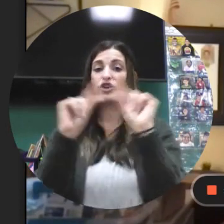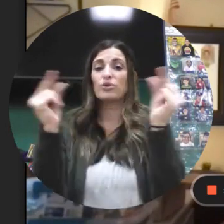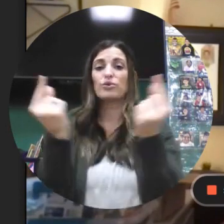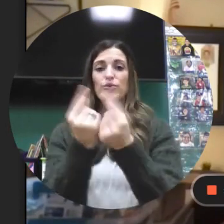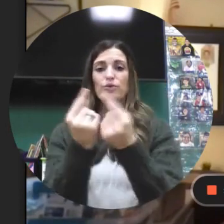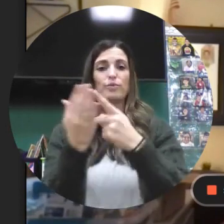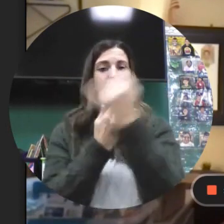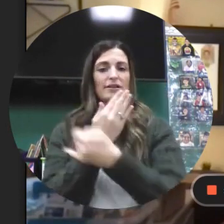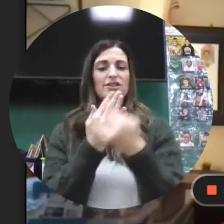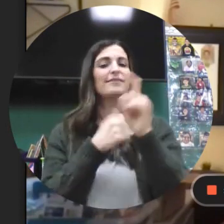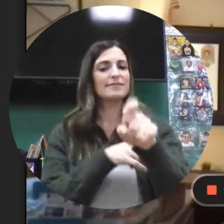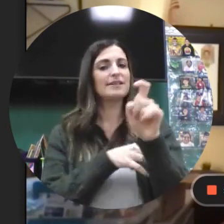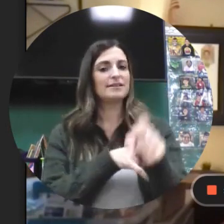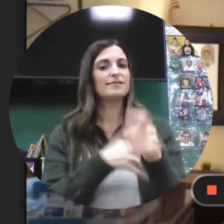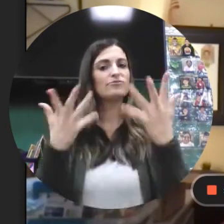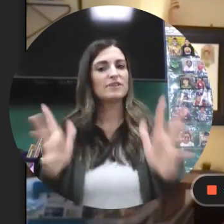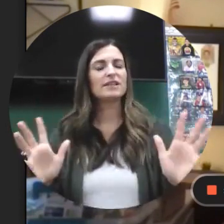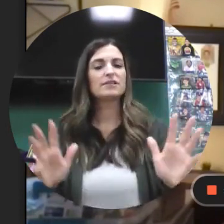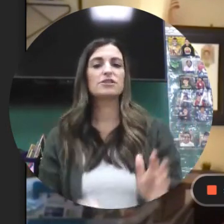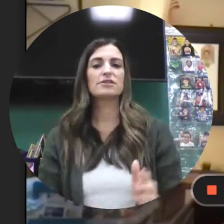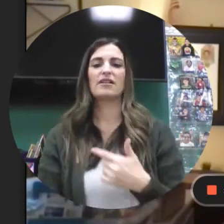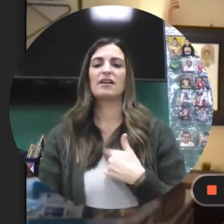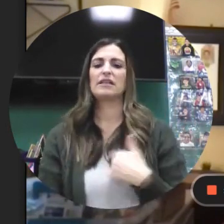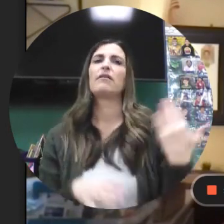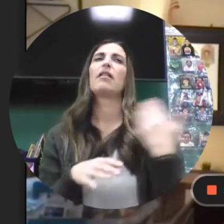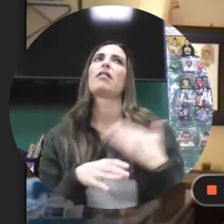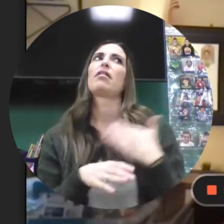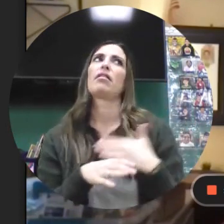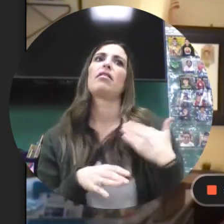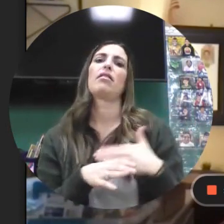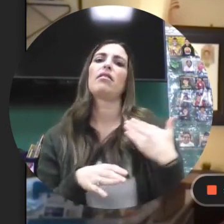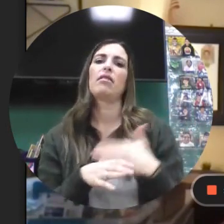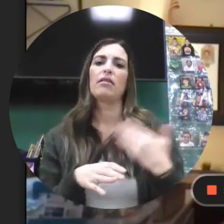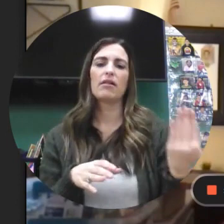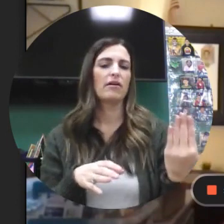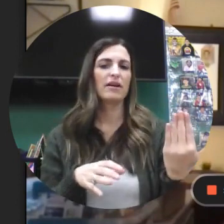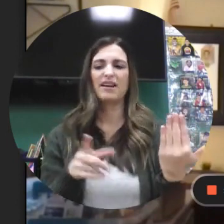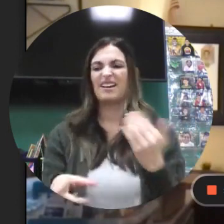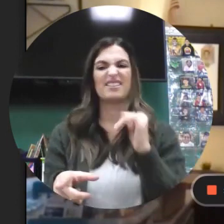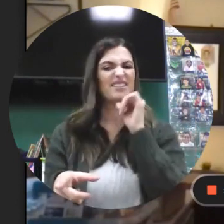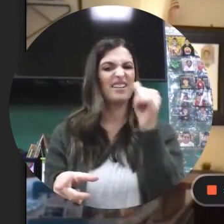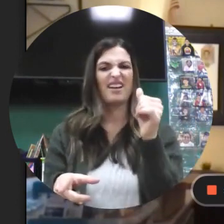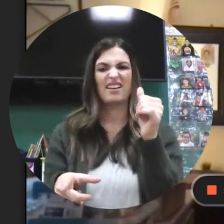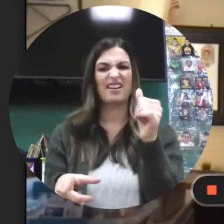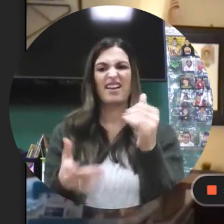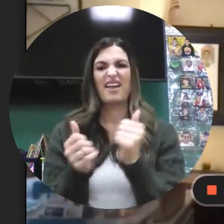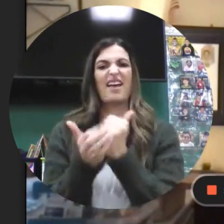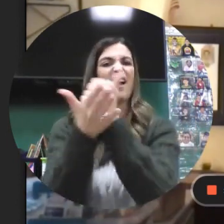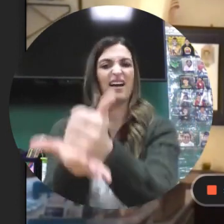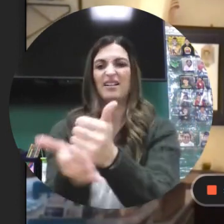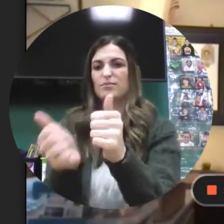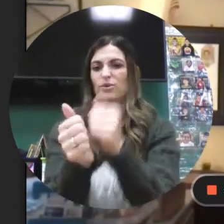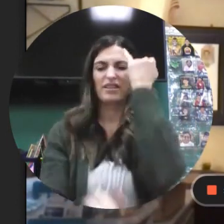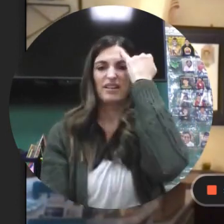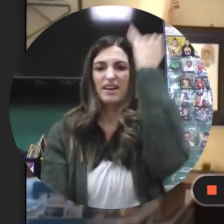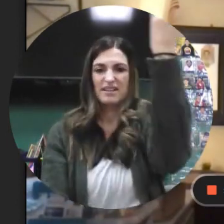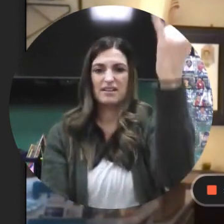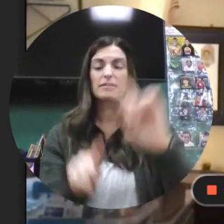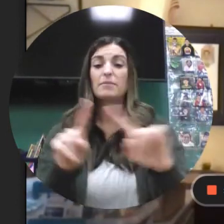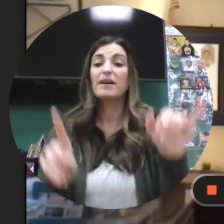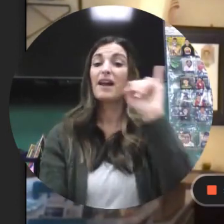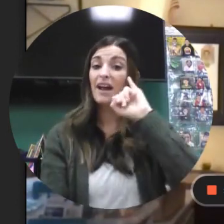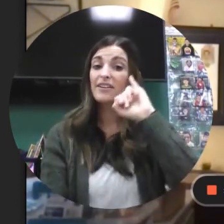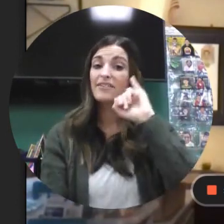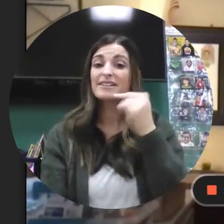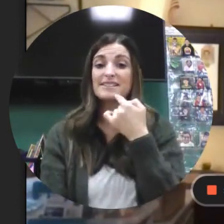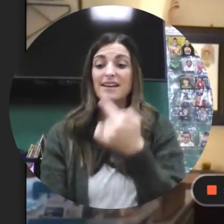to do. I still felt annoyed that I hadn't had much chance to contribute to my group's ideas, but Iris had a point. A video